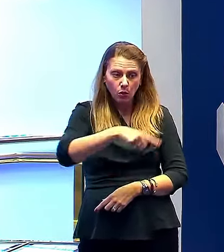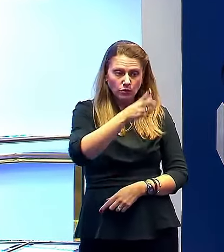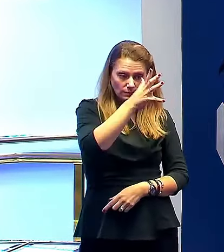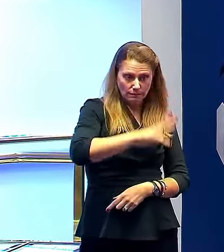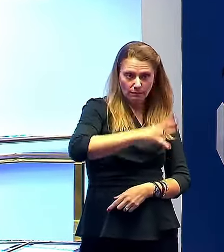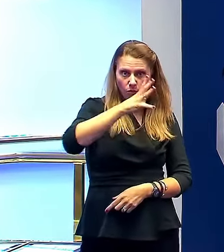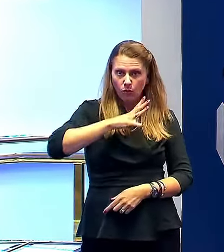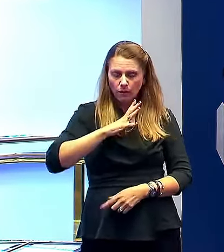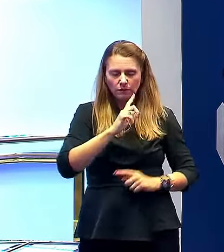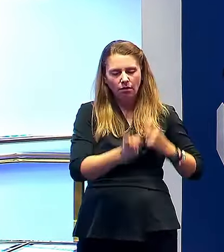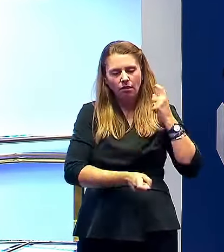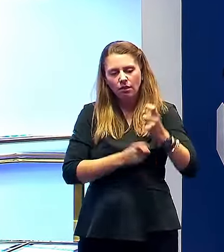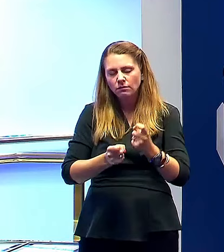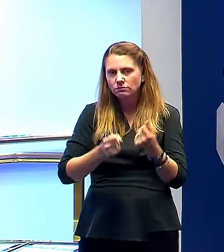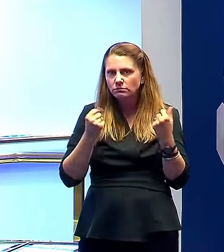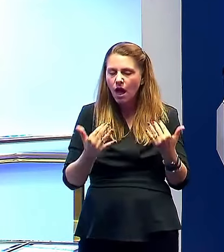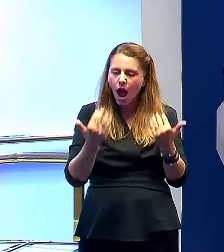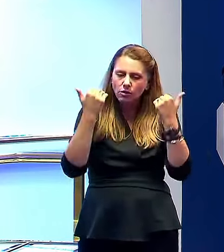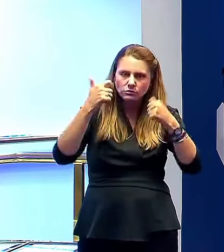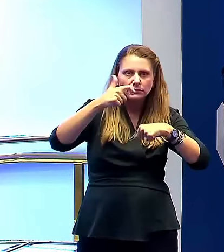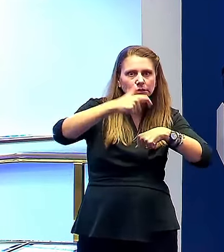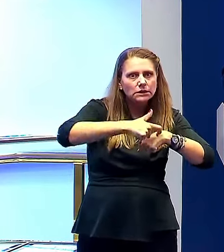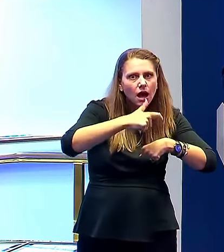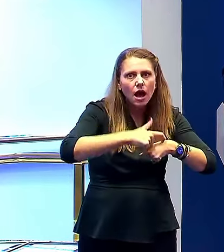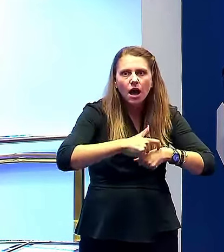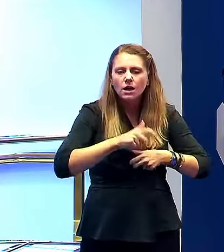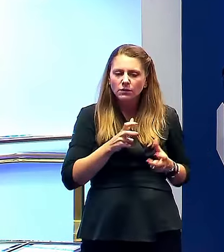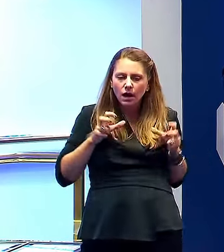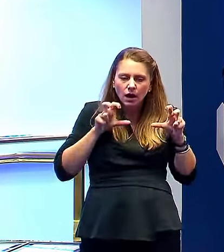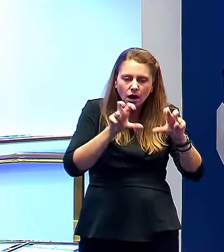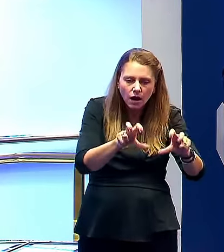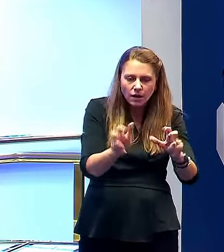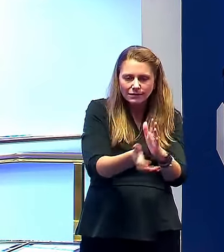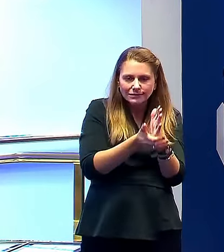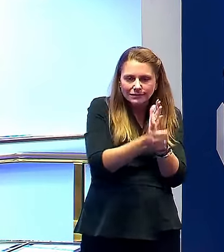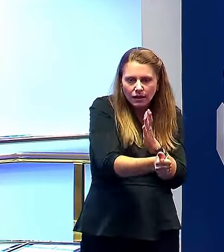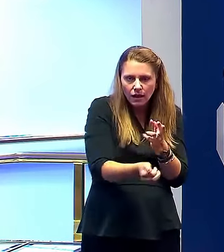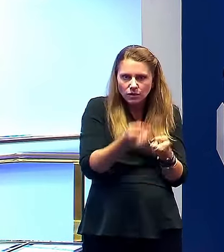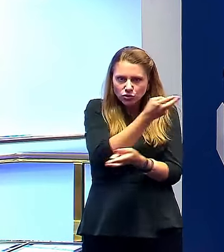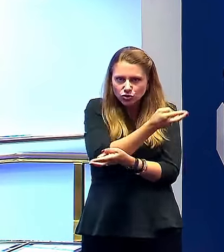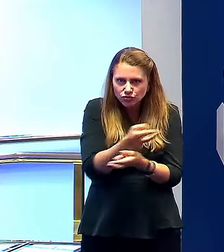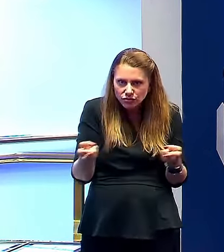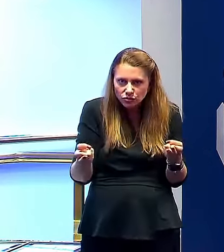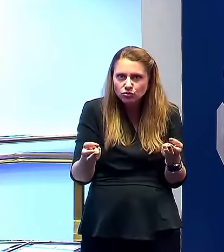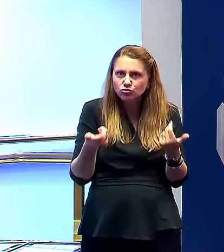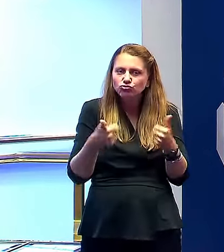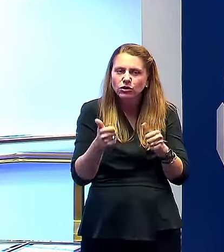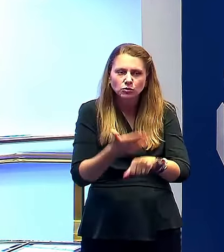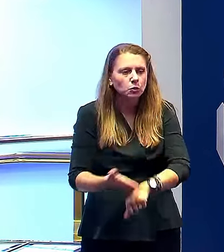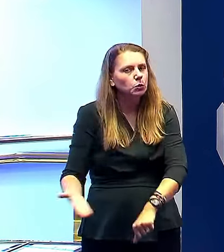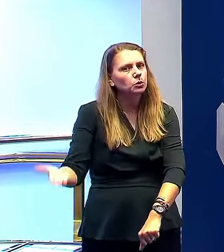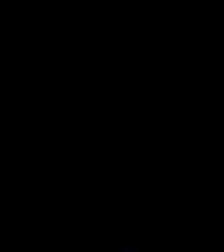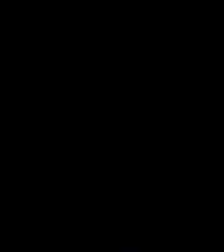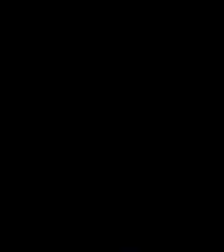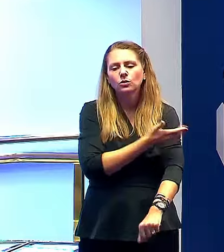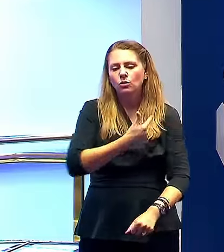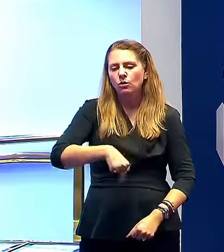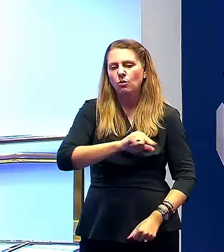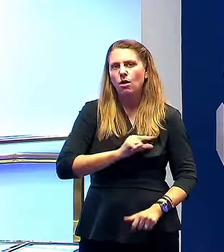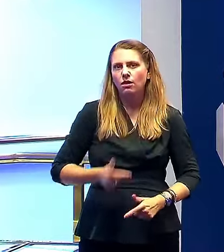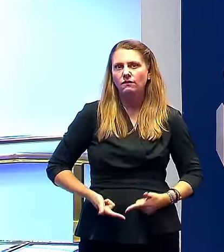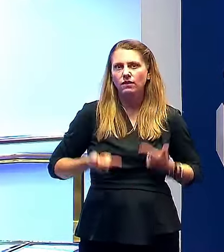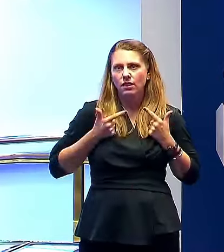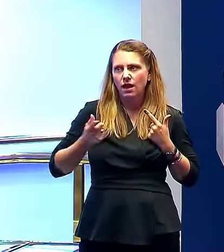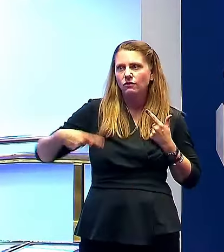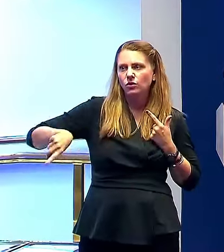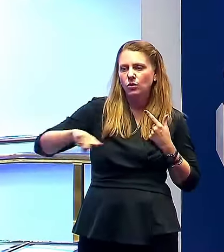an extraordinary amount of time, talent, and resources to significantly enhance the quality of life of